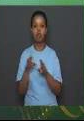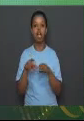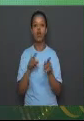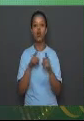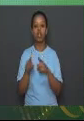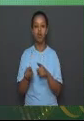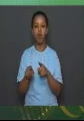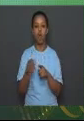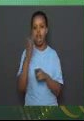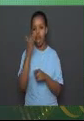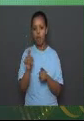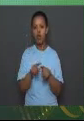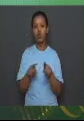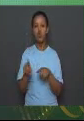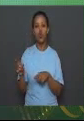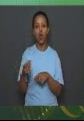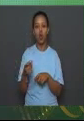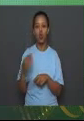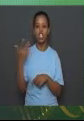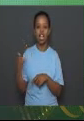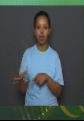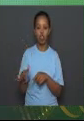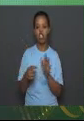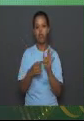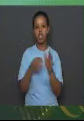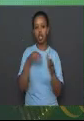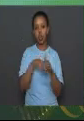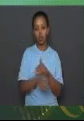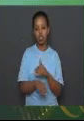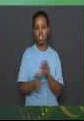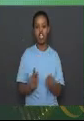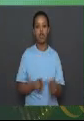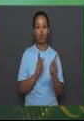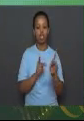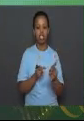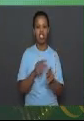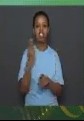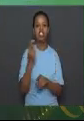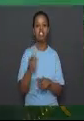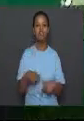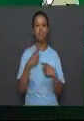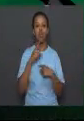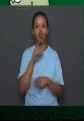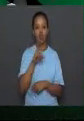different pigments in leaves are beneficial in photosynthesis.